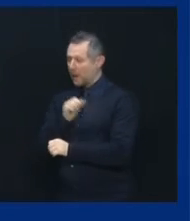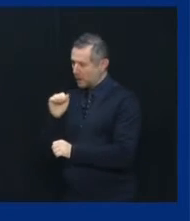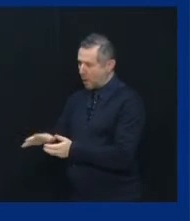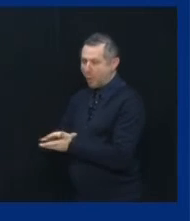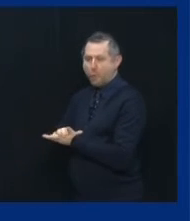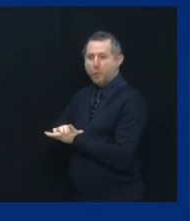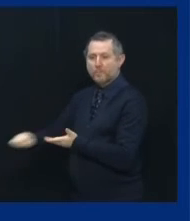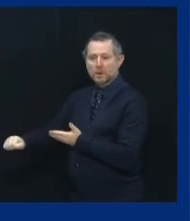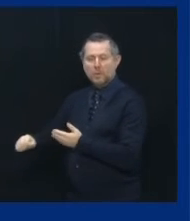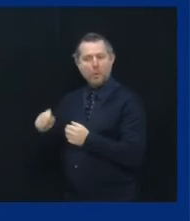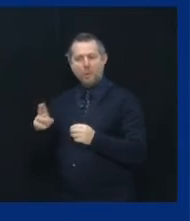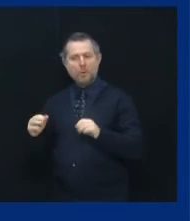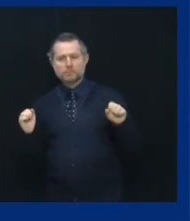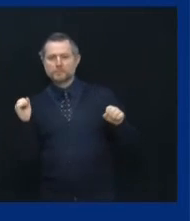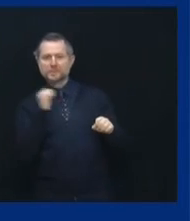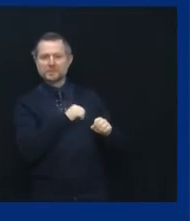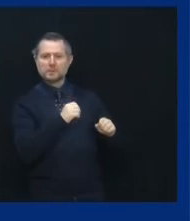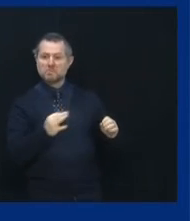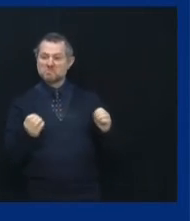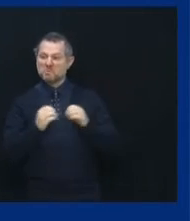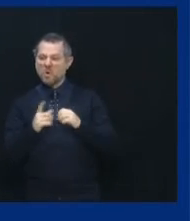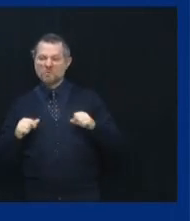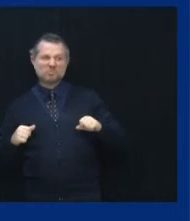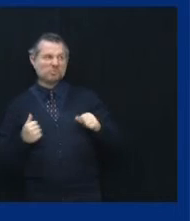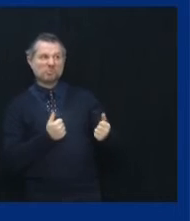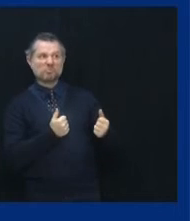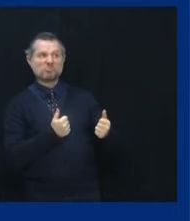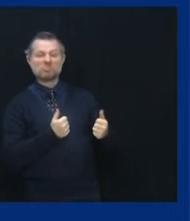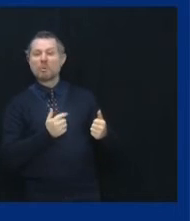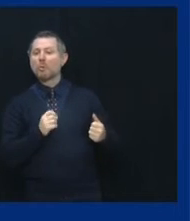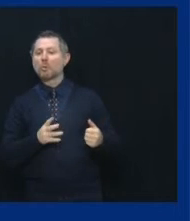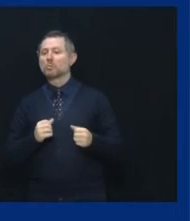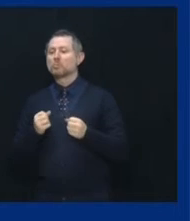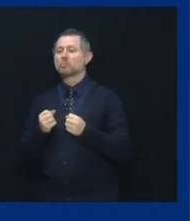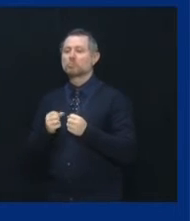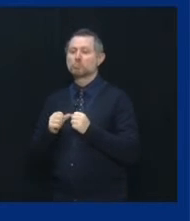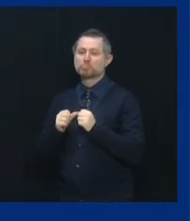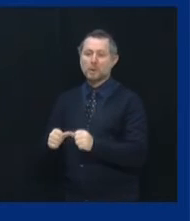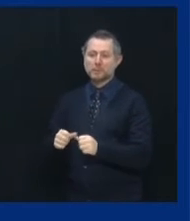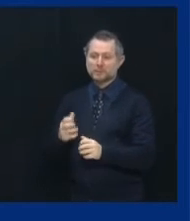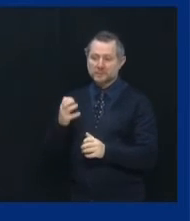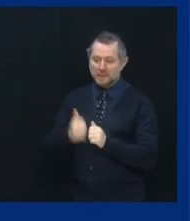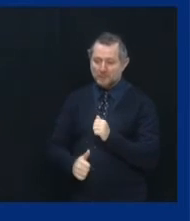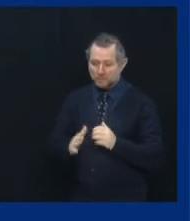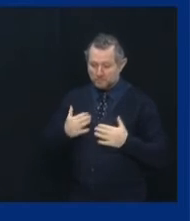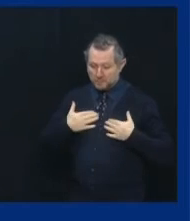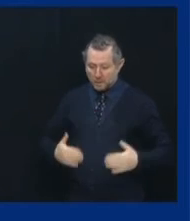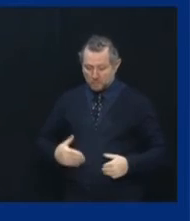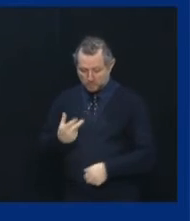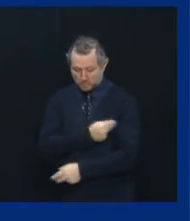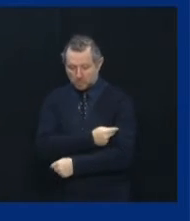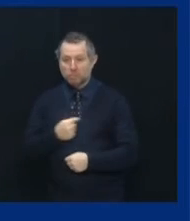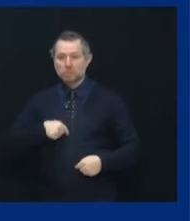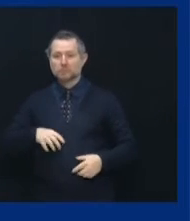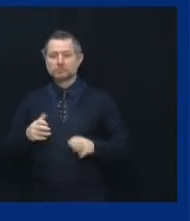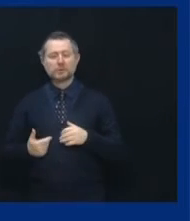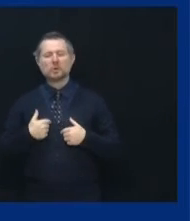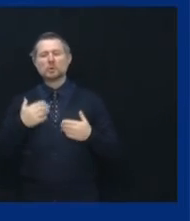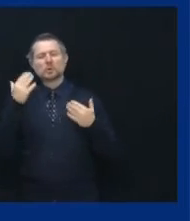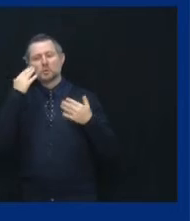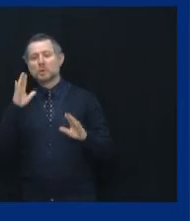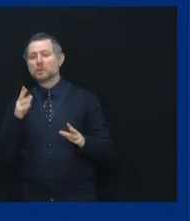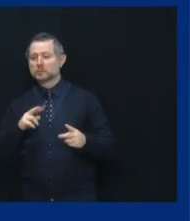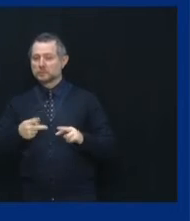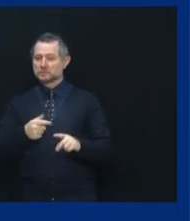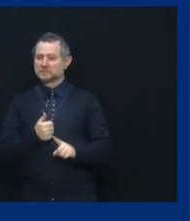to do permanent damage? So we know this is mutating. Why don't you test people before they come into